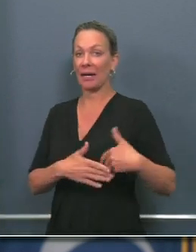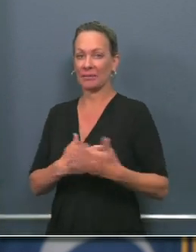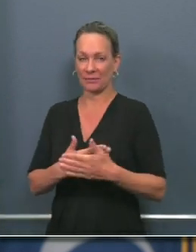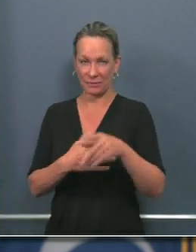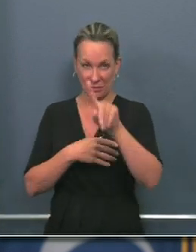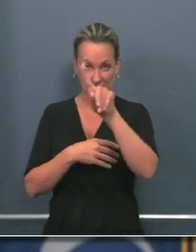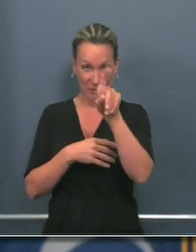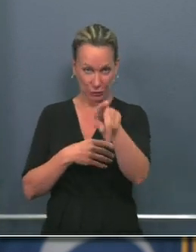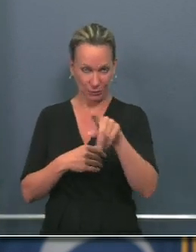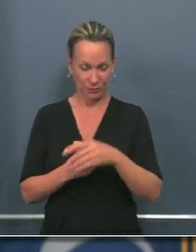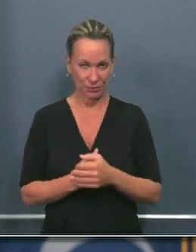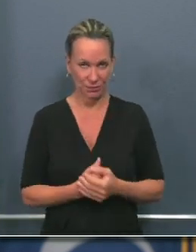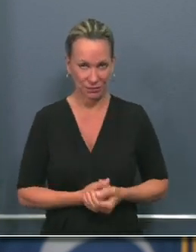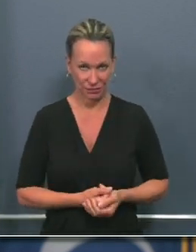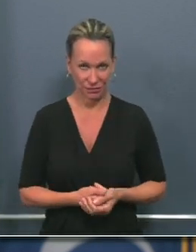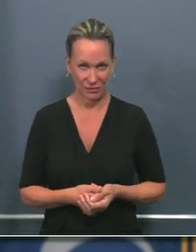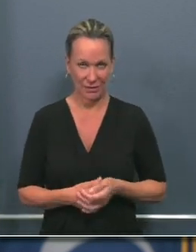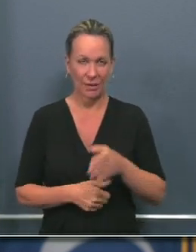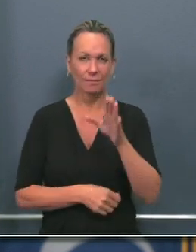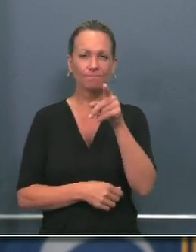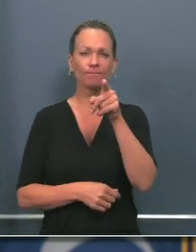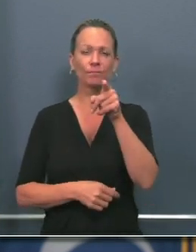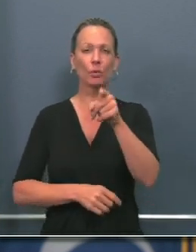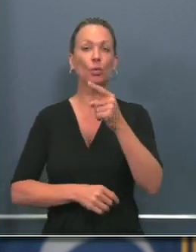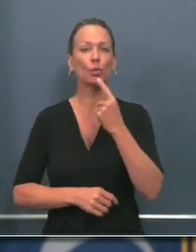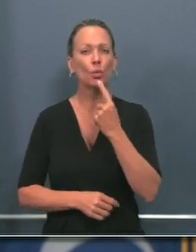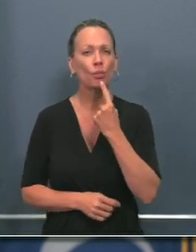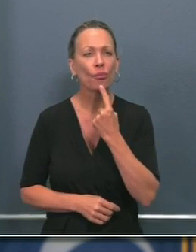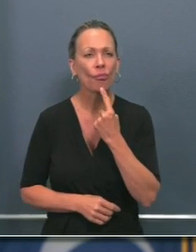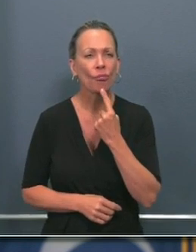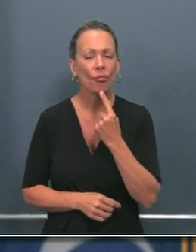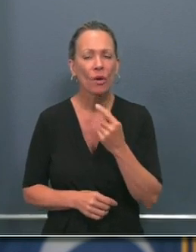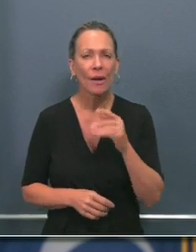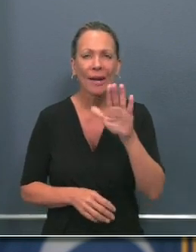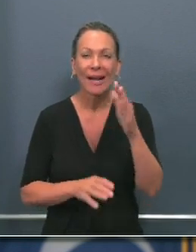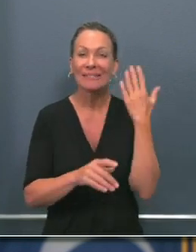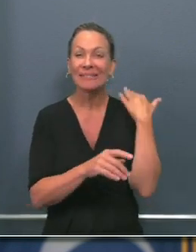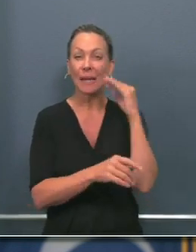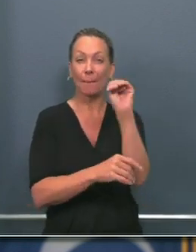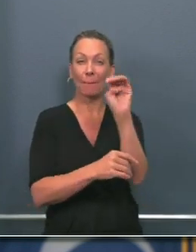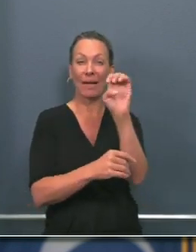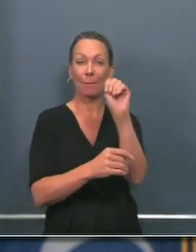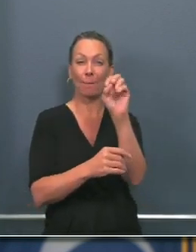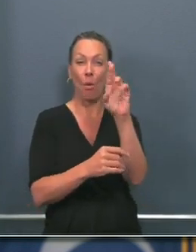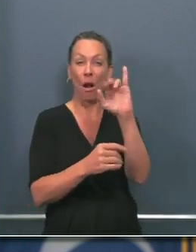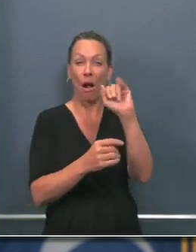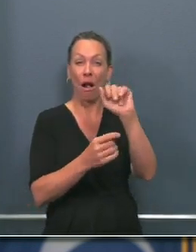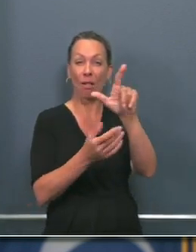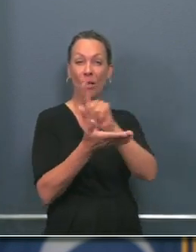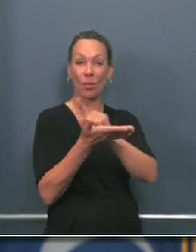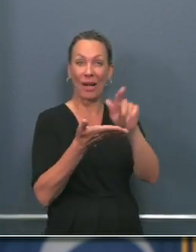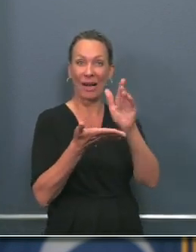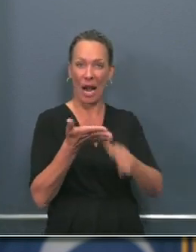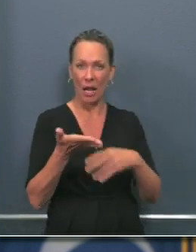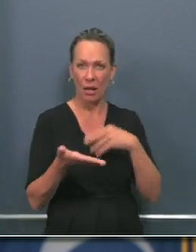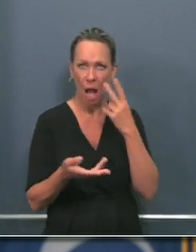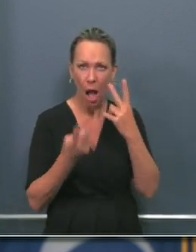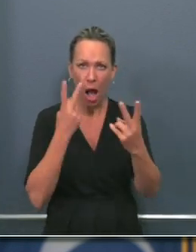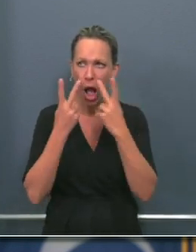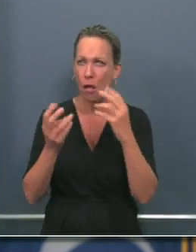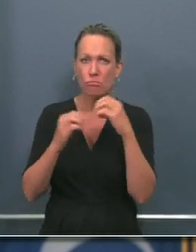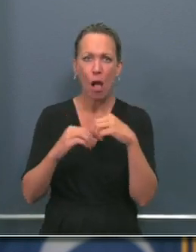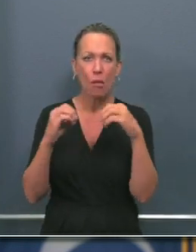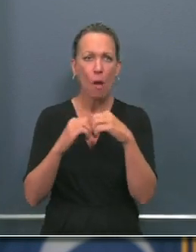to open broadly. Memorial Day weekend was the first time we really saw widespread reopening across the state, and now you're loosening restrictions